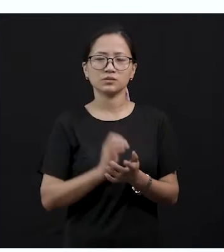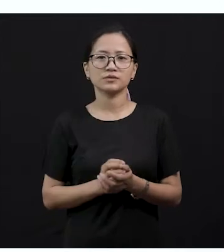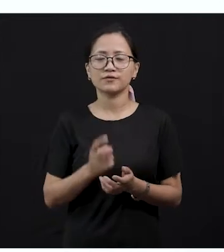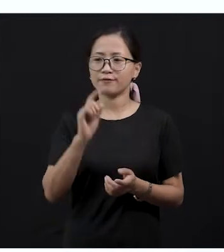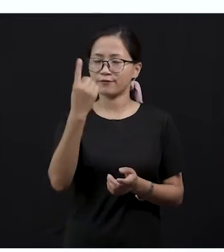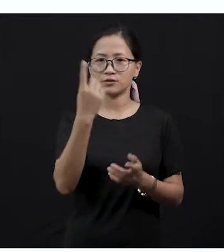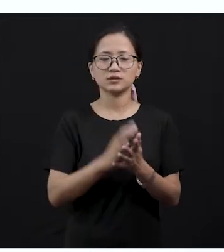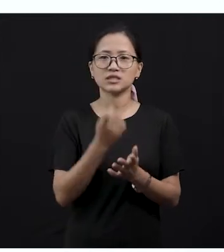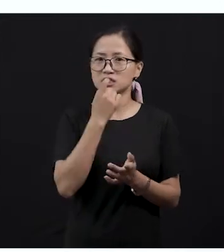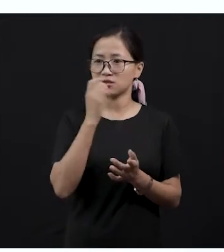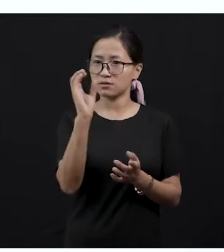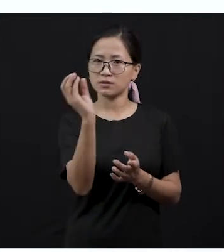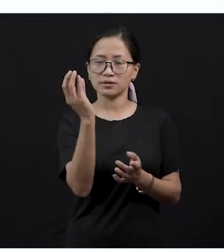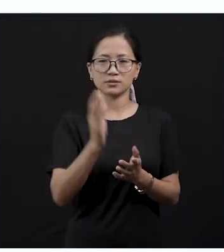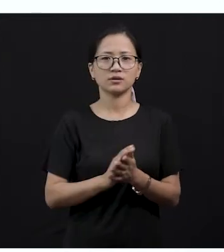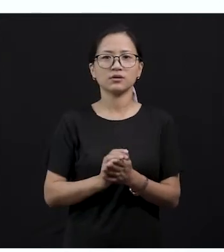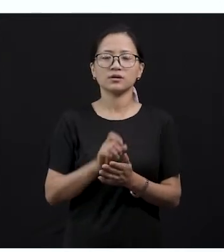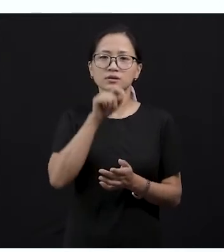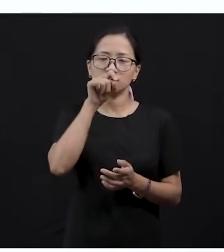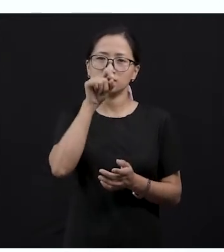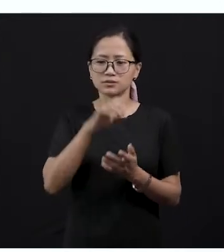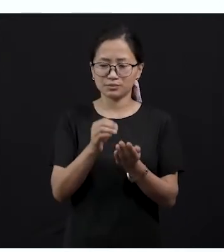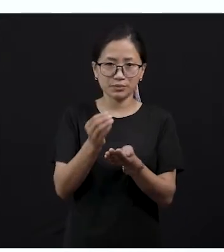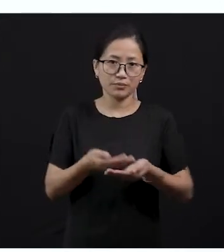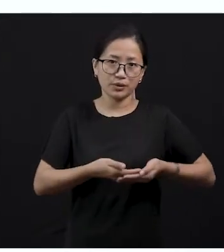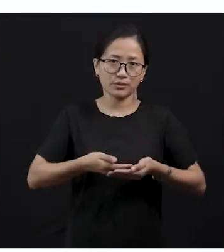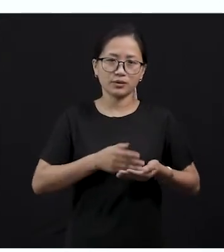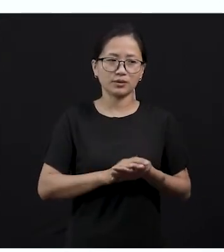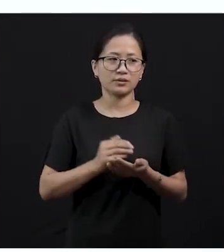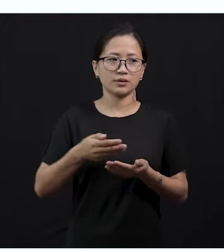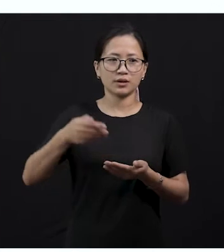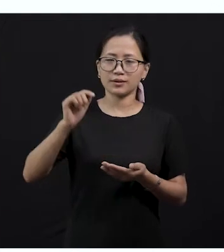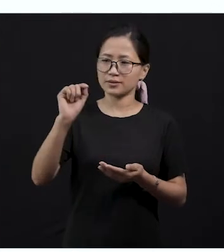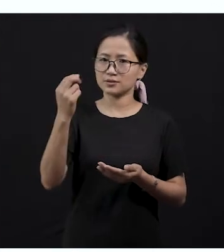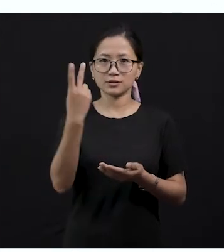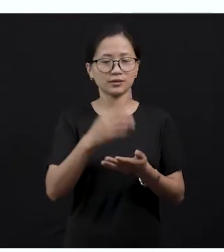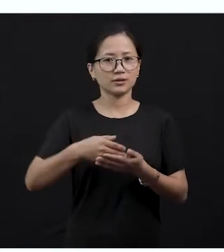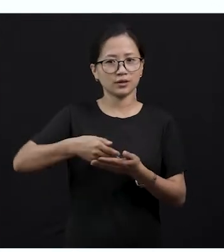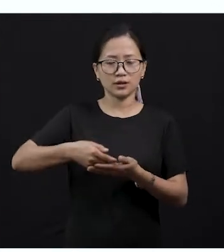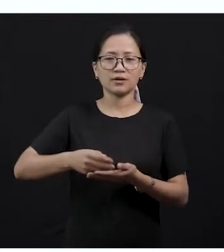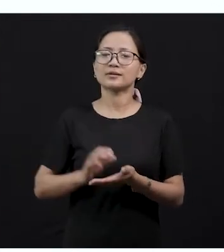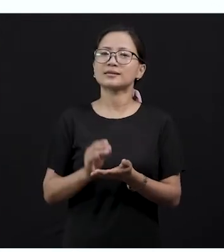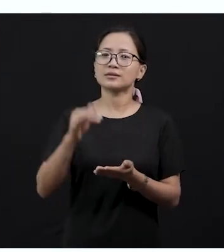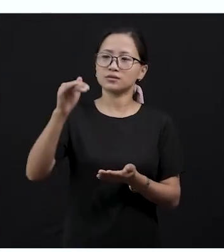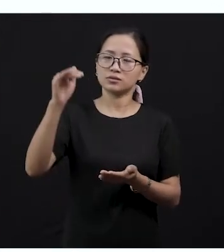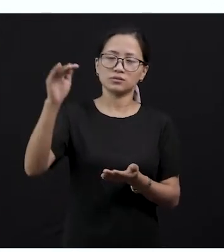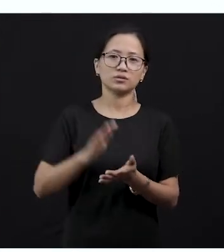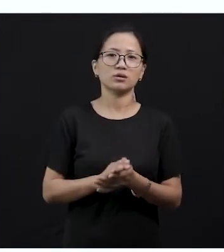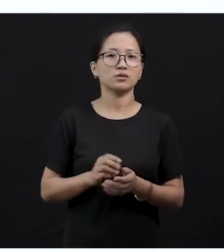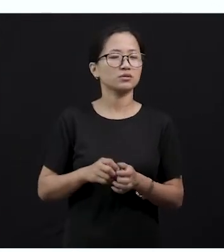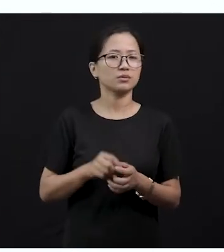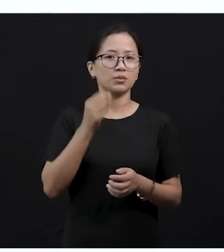growth. From the egg comes the chick, then the hen, okay, and it becomes a